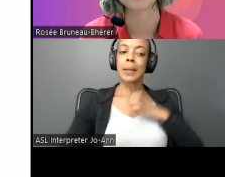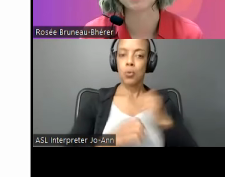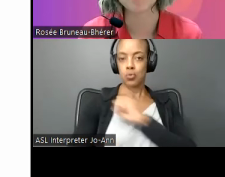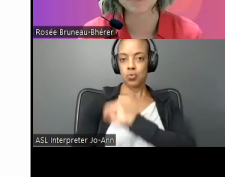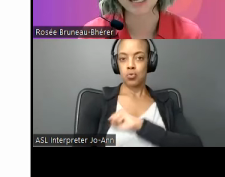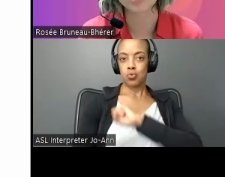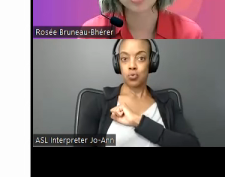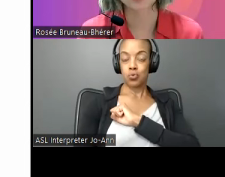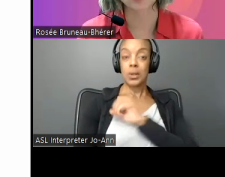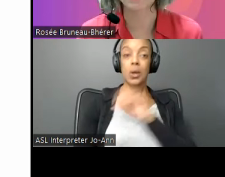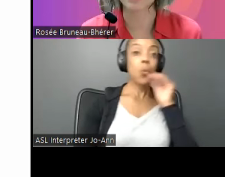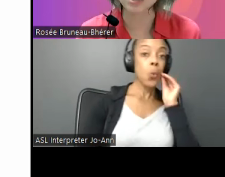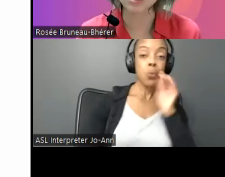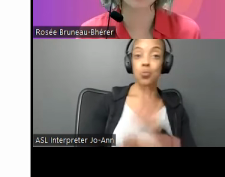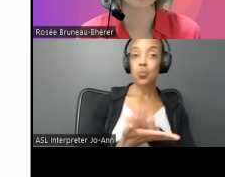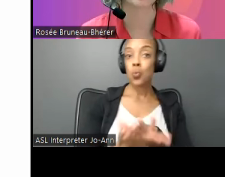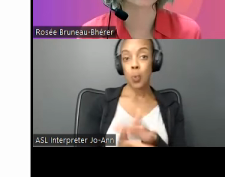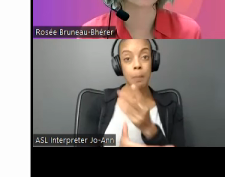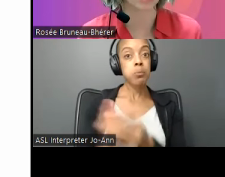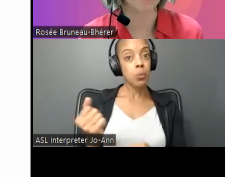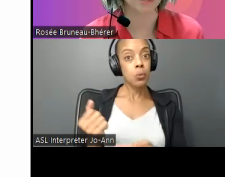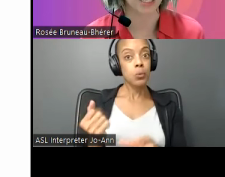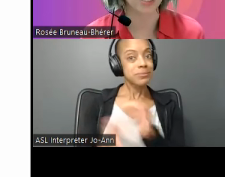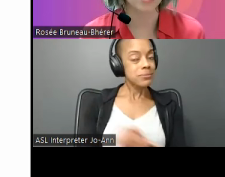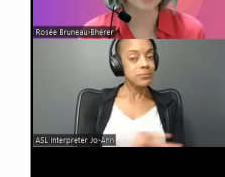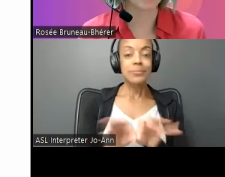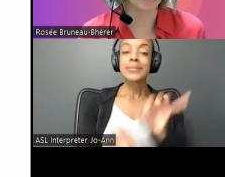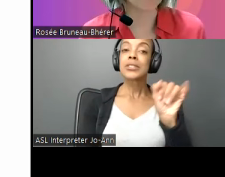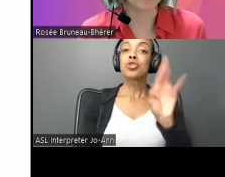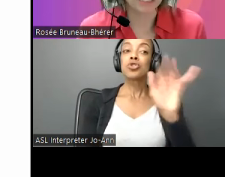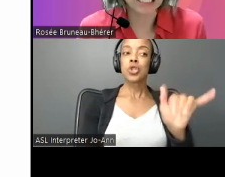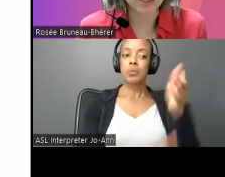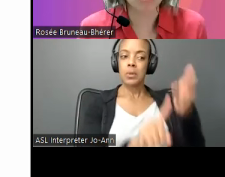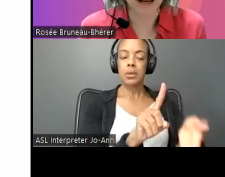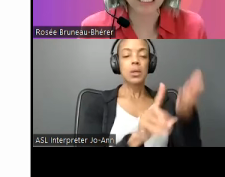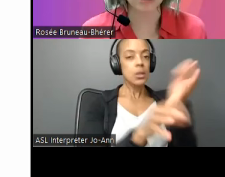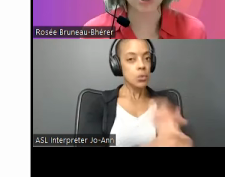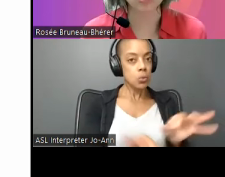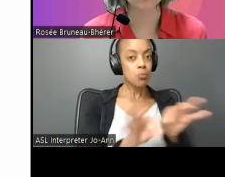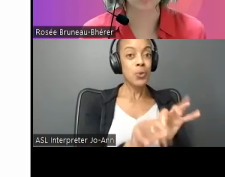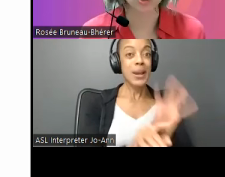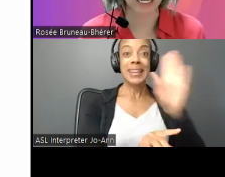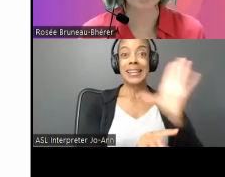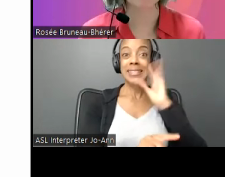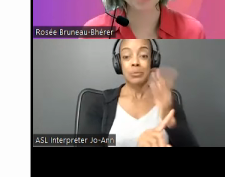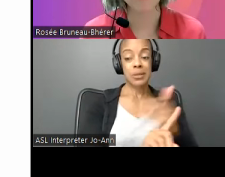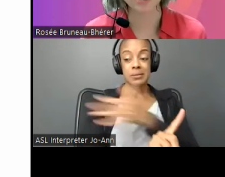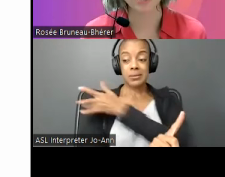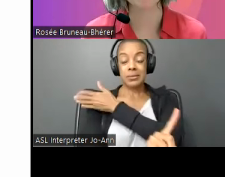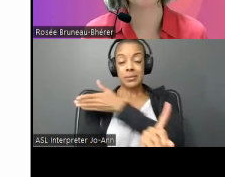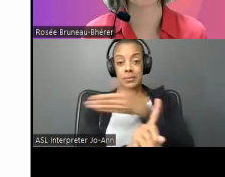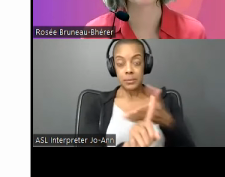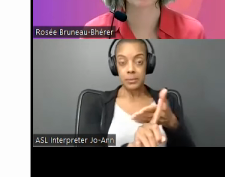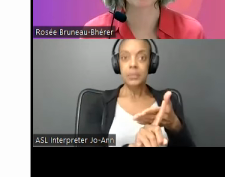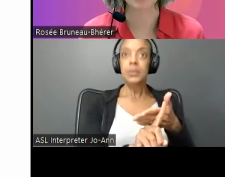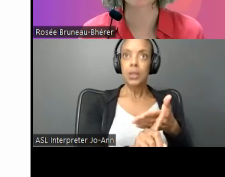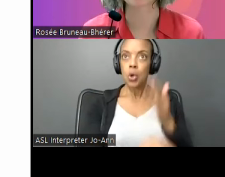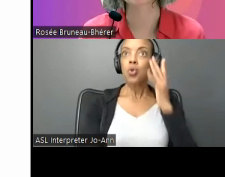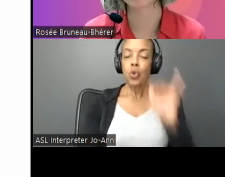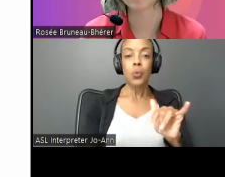in the school, it's essential that Jeremy learns that despite what he's experienced up to now, the human beings around him